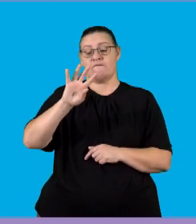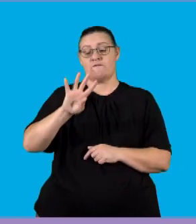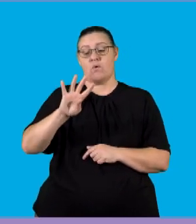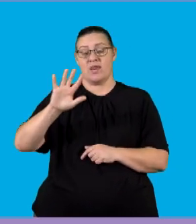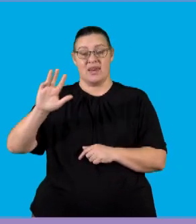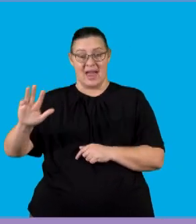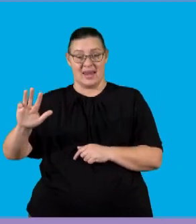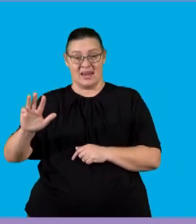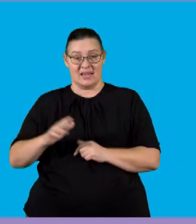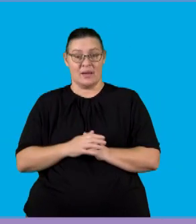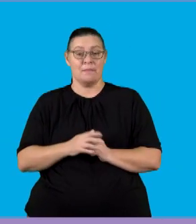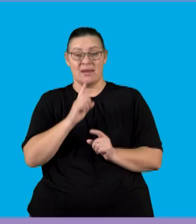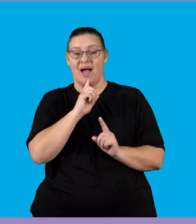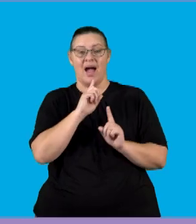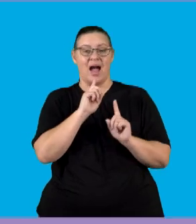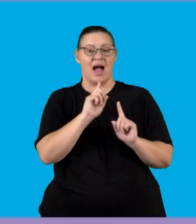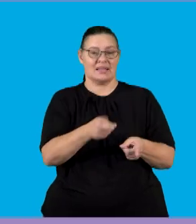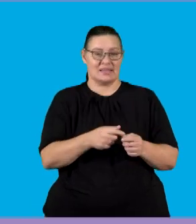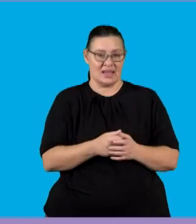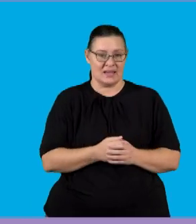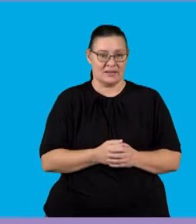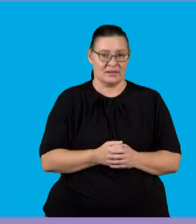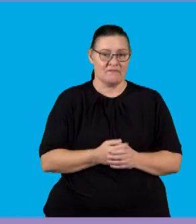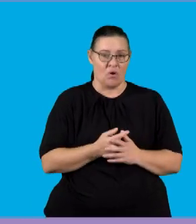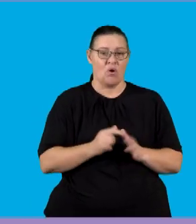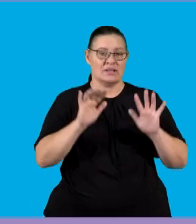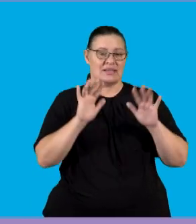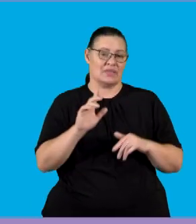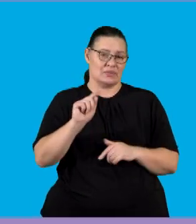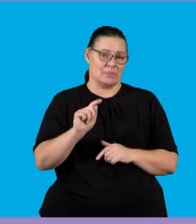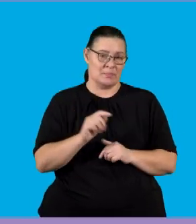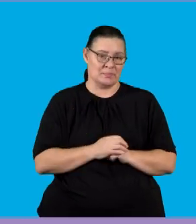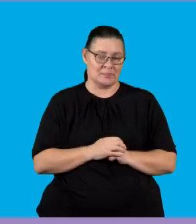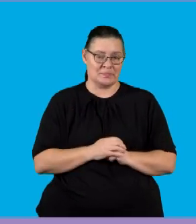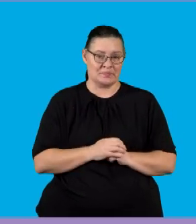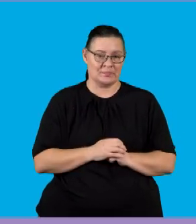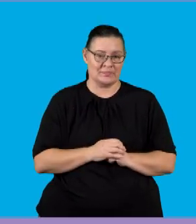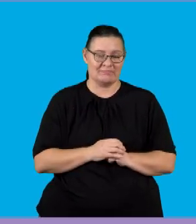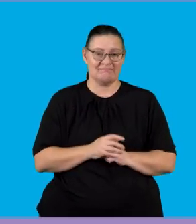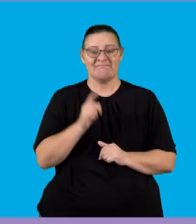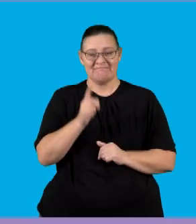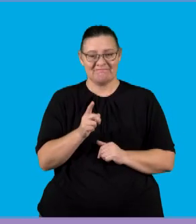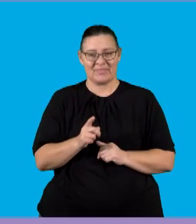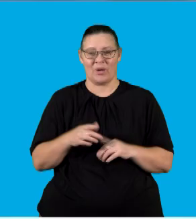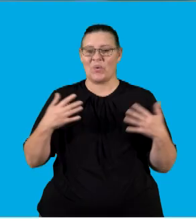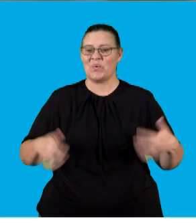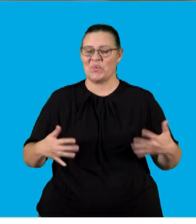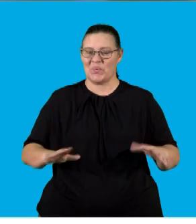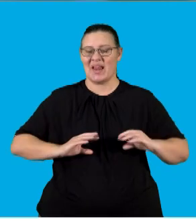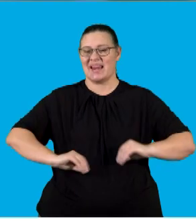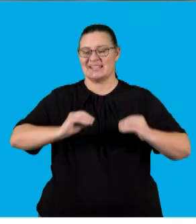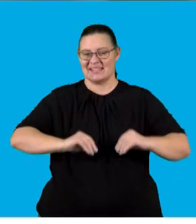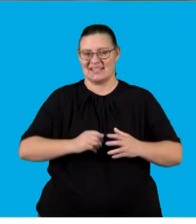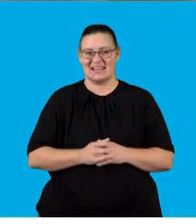59,049, and that is our answer for the 10th term. Well, that was a wonderful lesson.